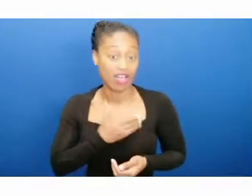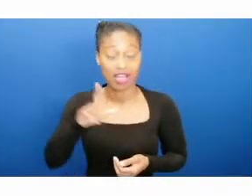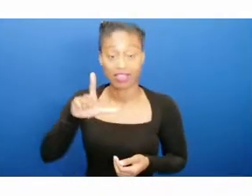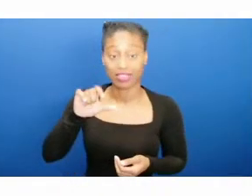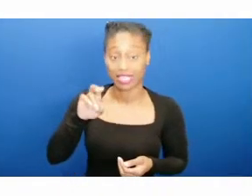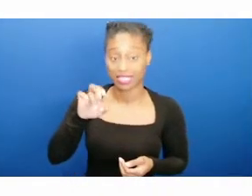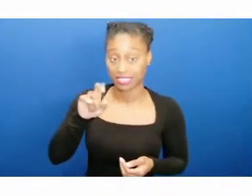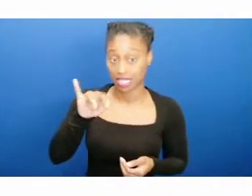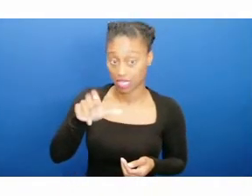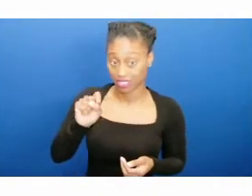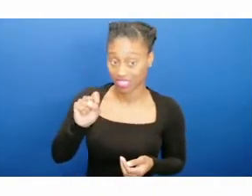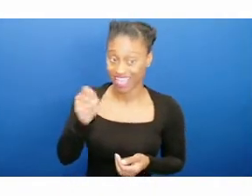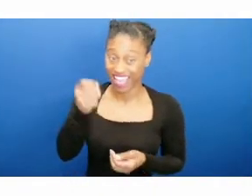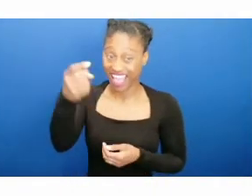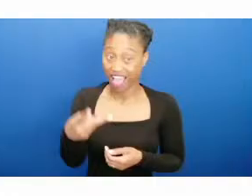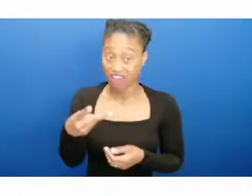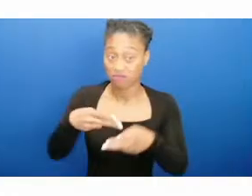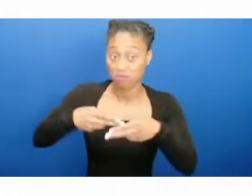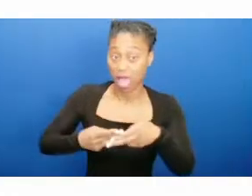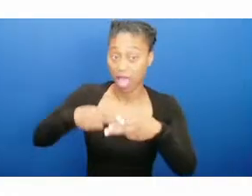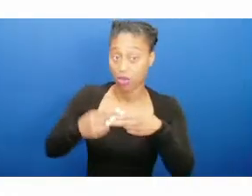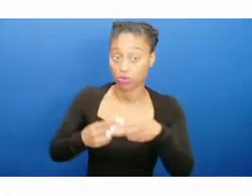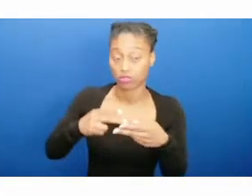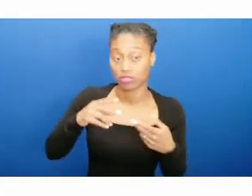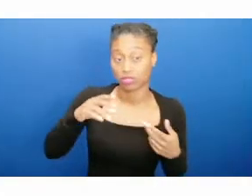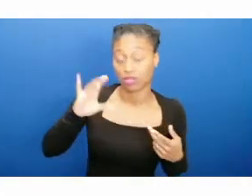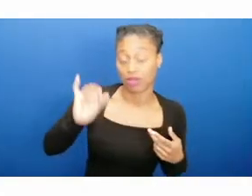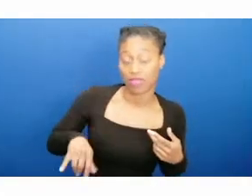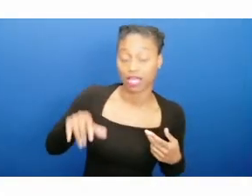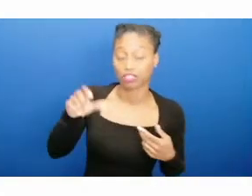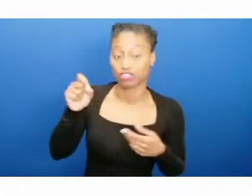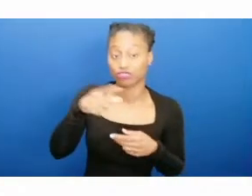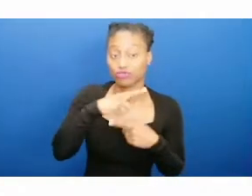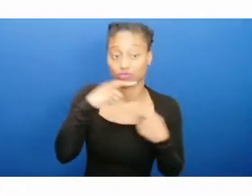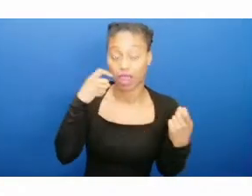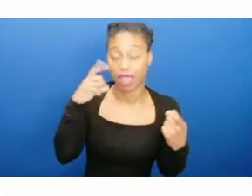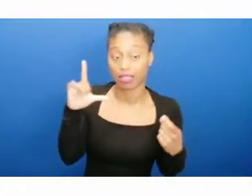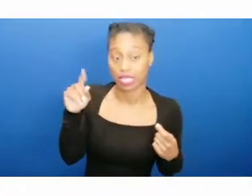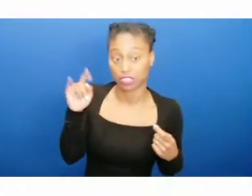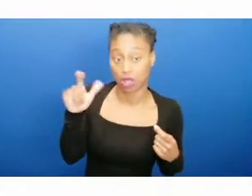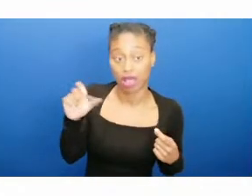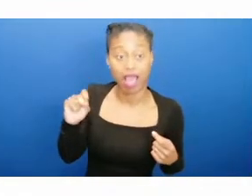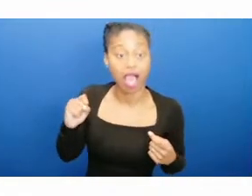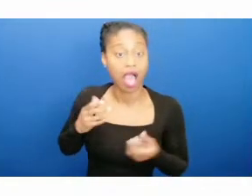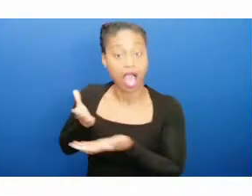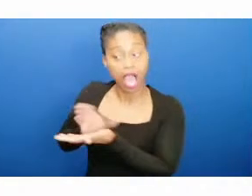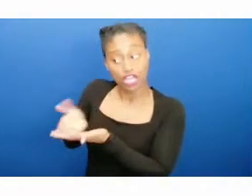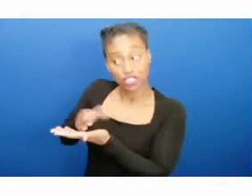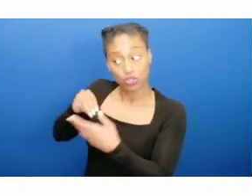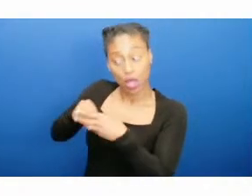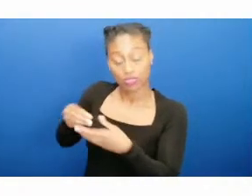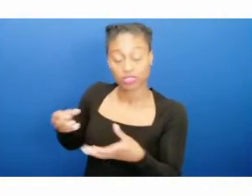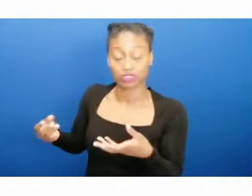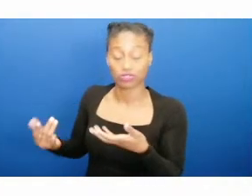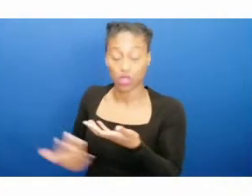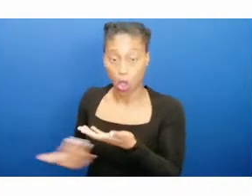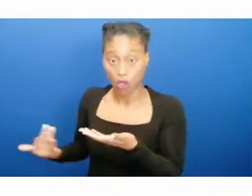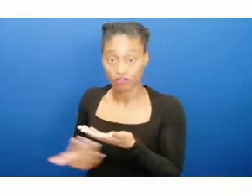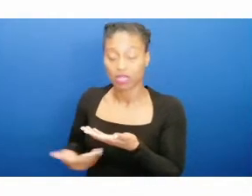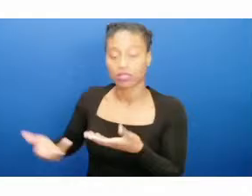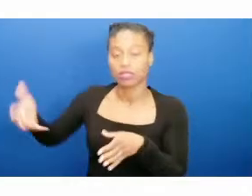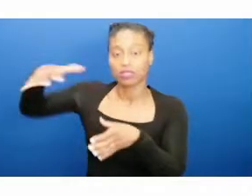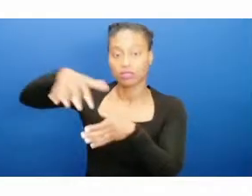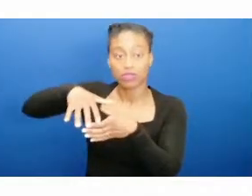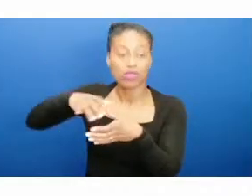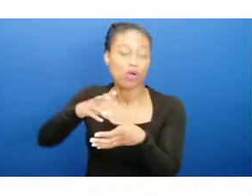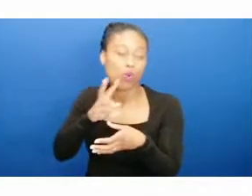So this is a 1/2 pound of those dried lentils that I cooked on the stove. I covered them in water and boiled them,